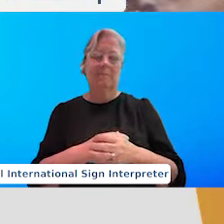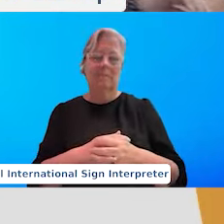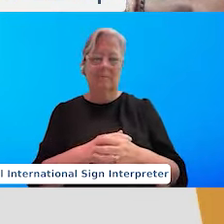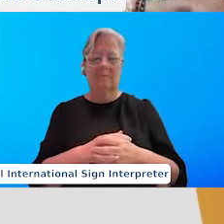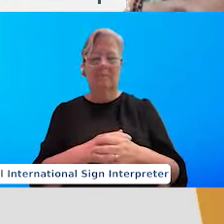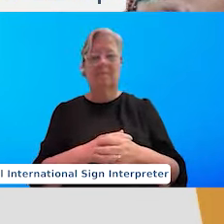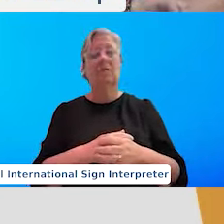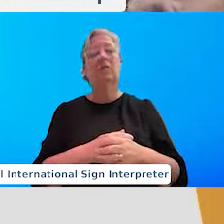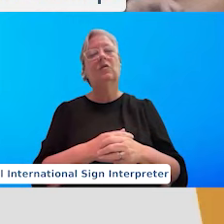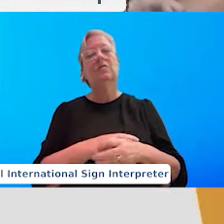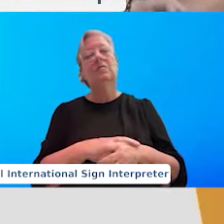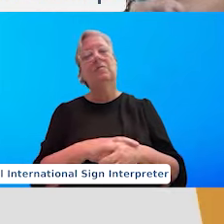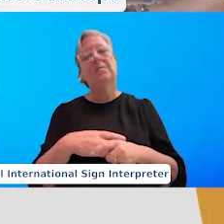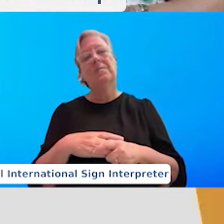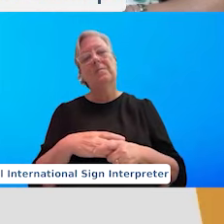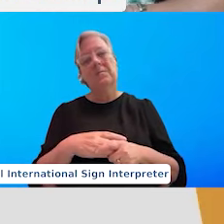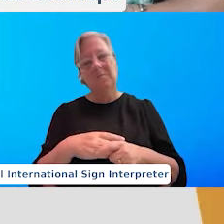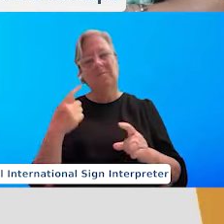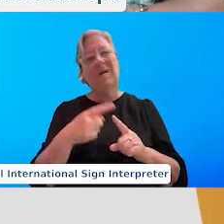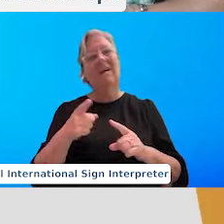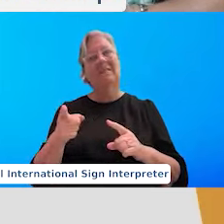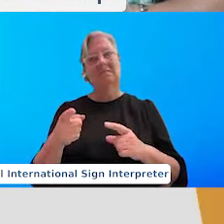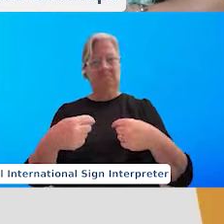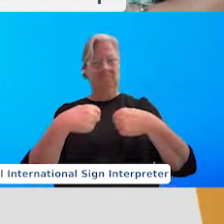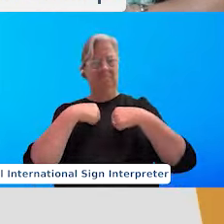of recommendations